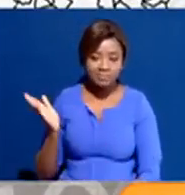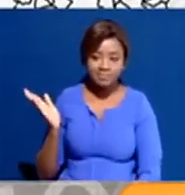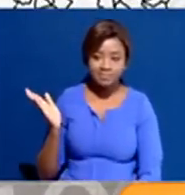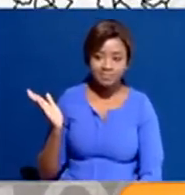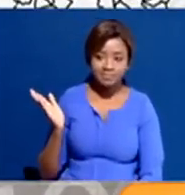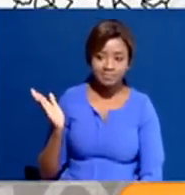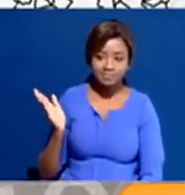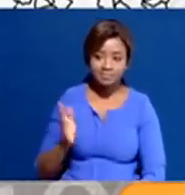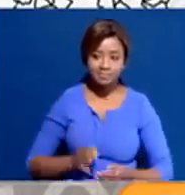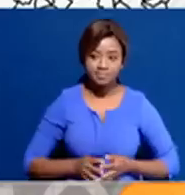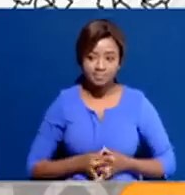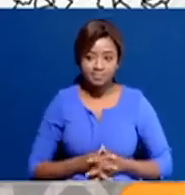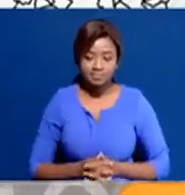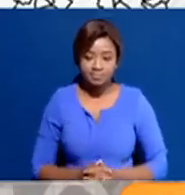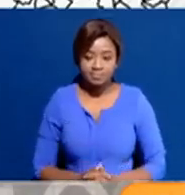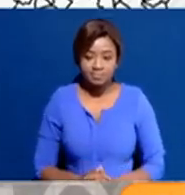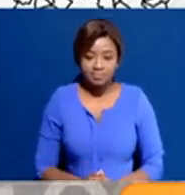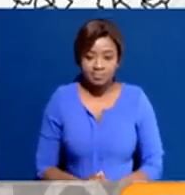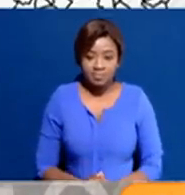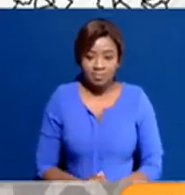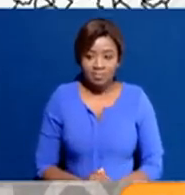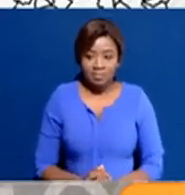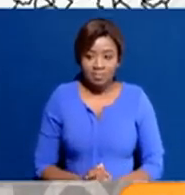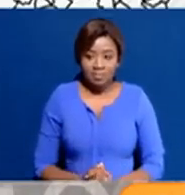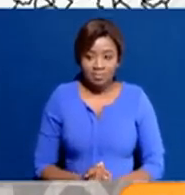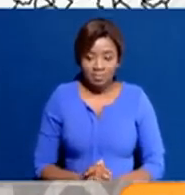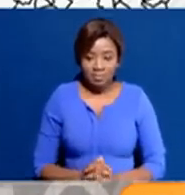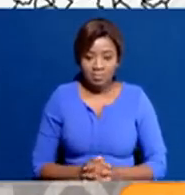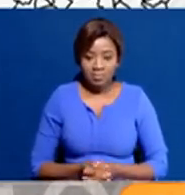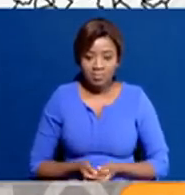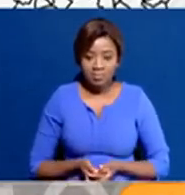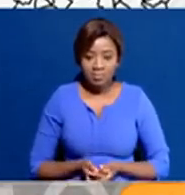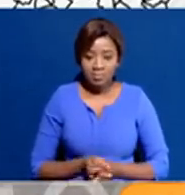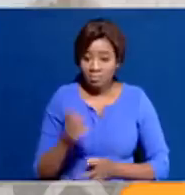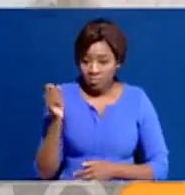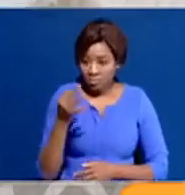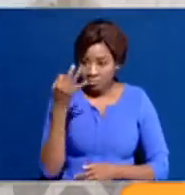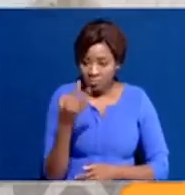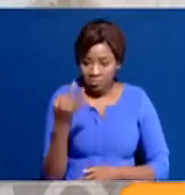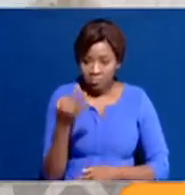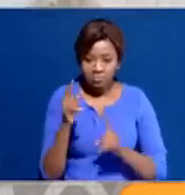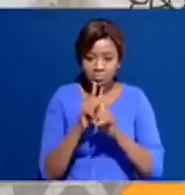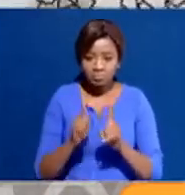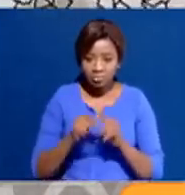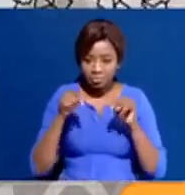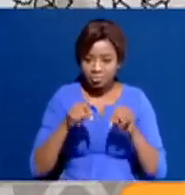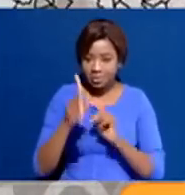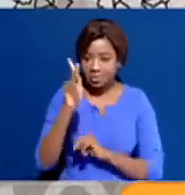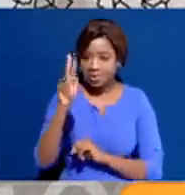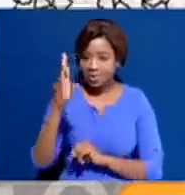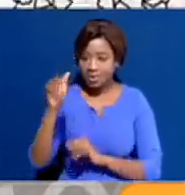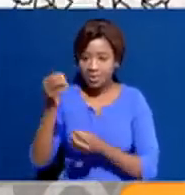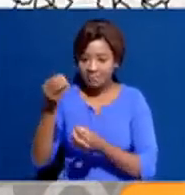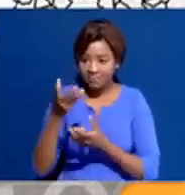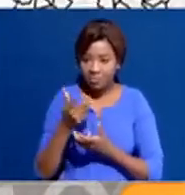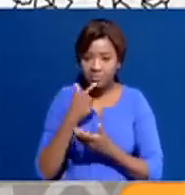target, raking in 125 billion shillings in the month of March. In a statement this evening, KRA says,